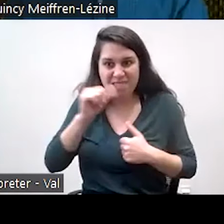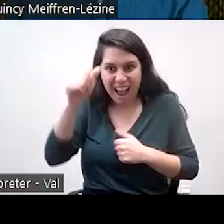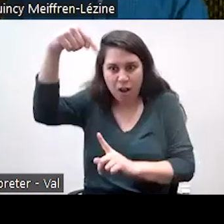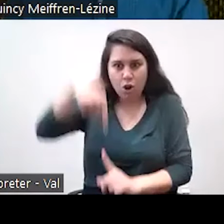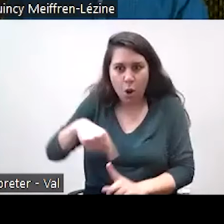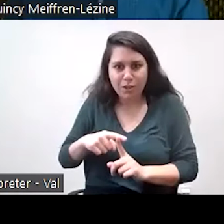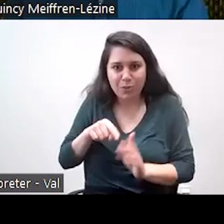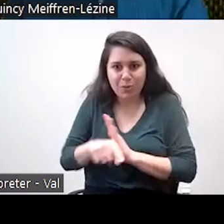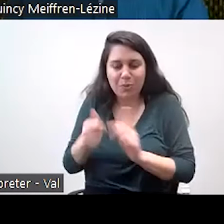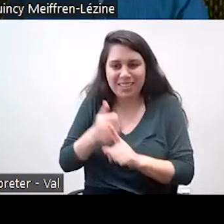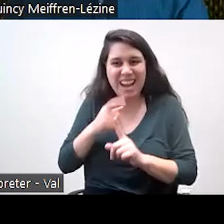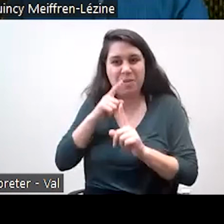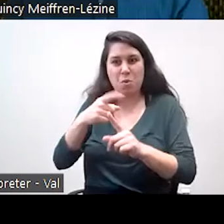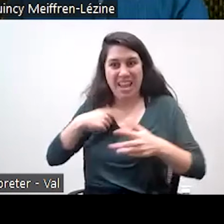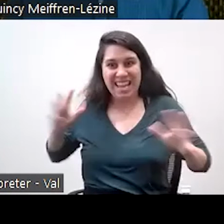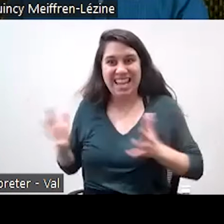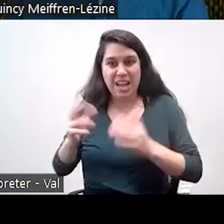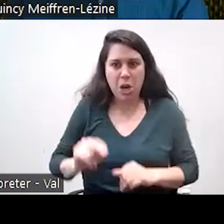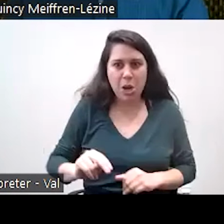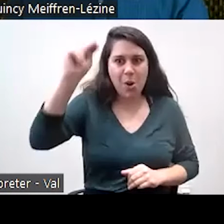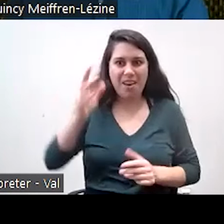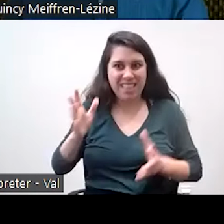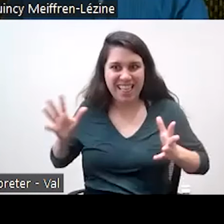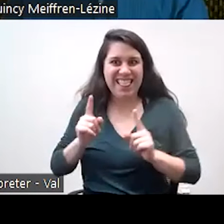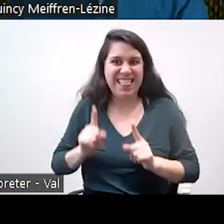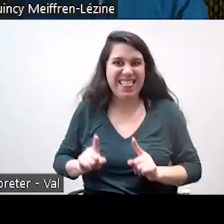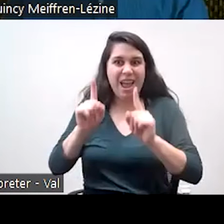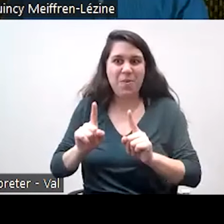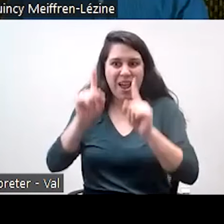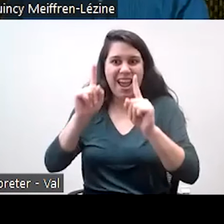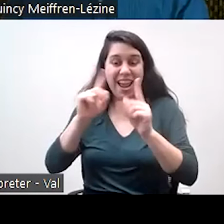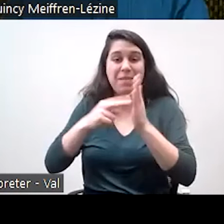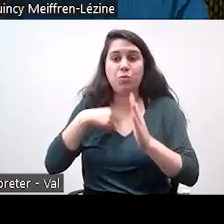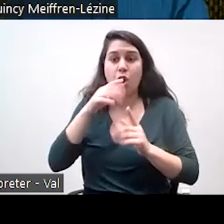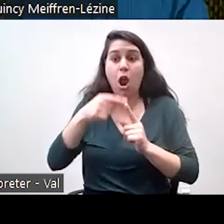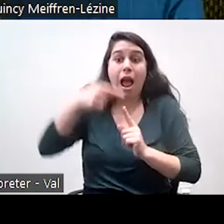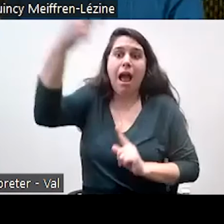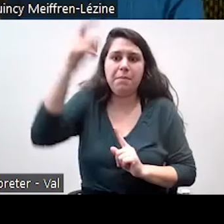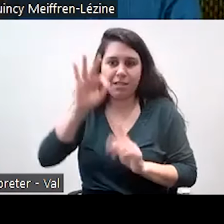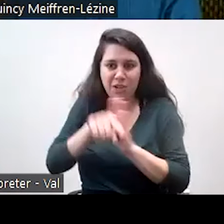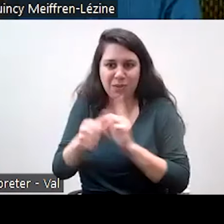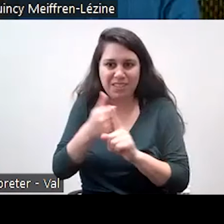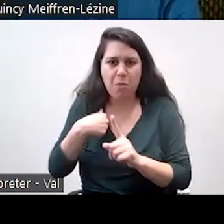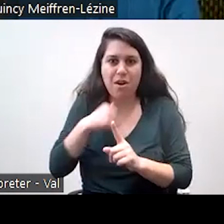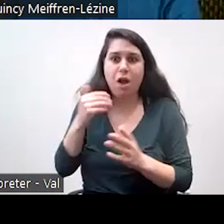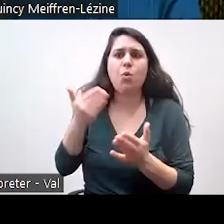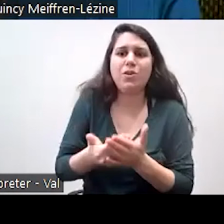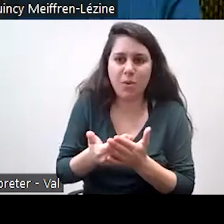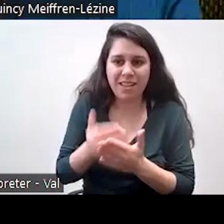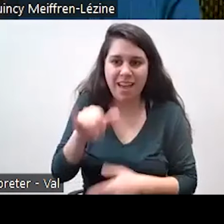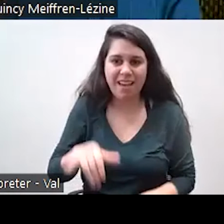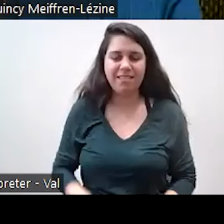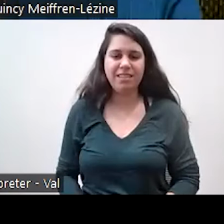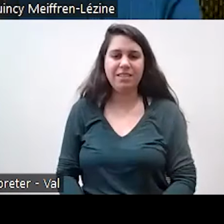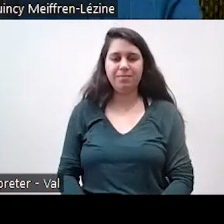life promotion, and because then it is not going towards suicide at all. Let's talk a little bit